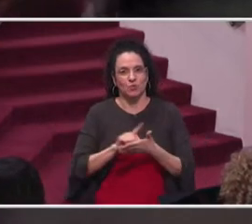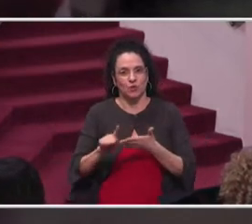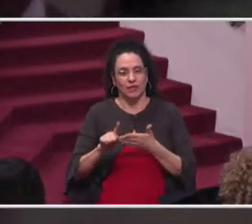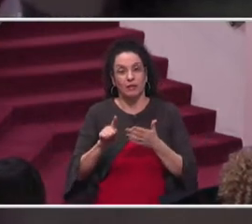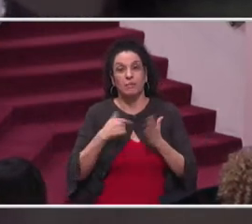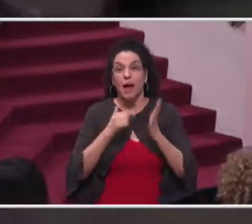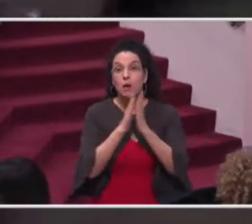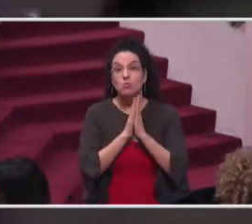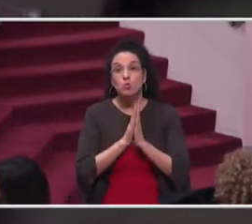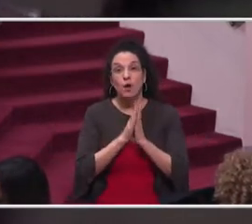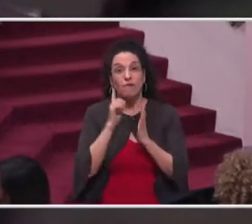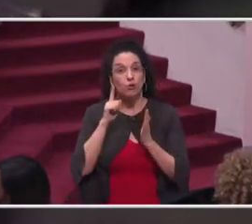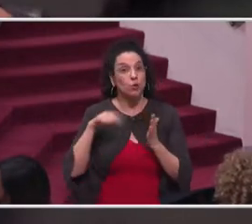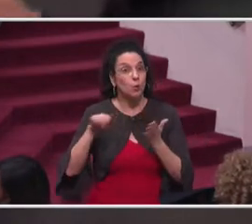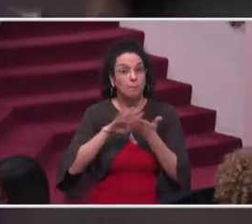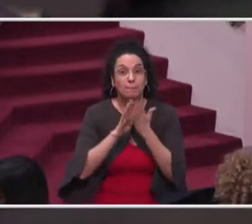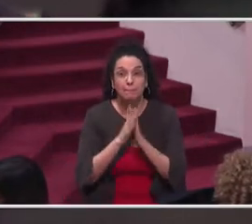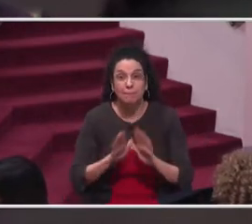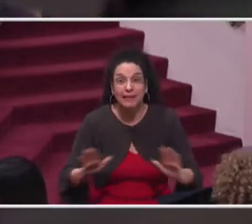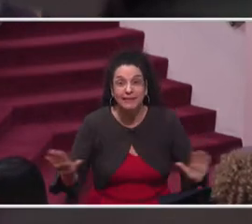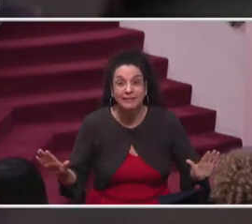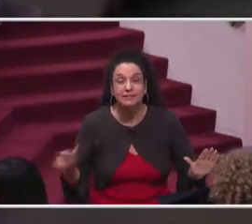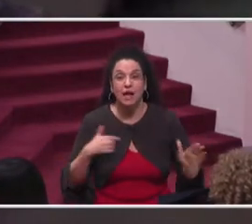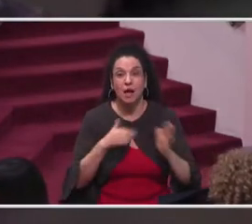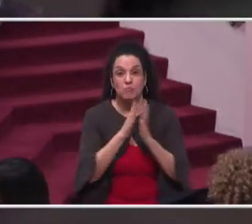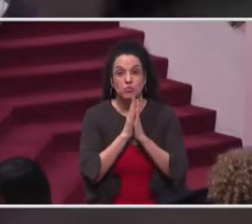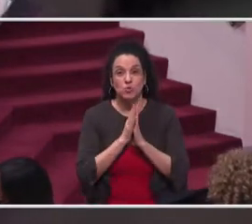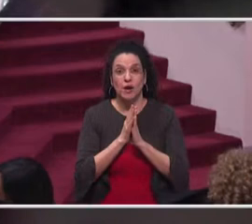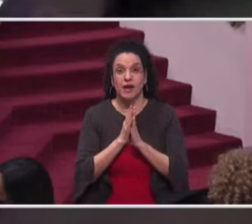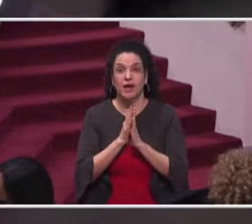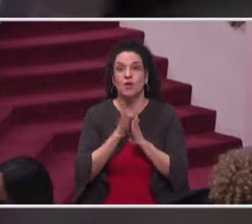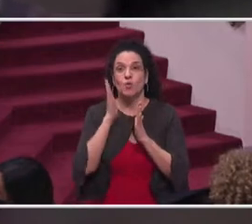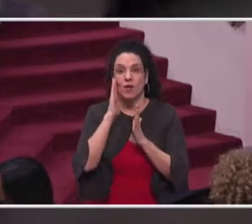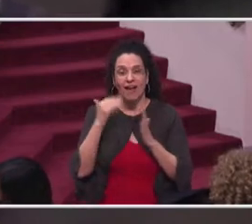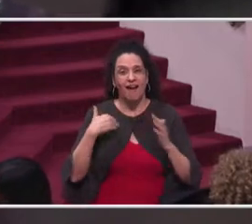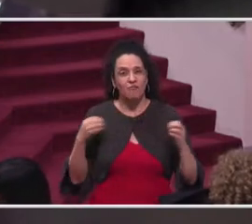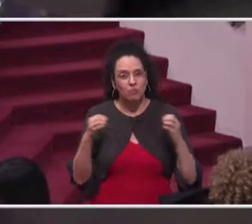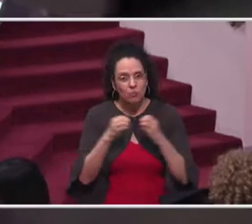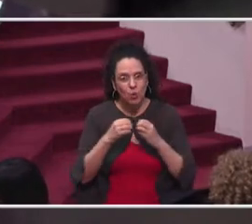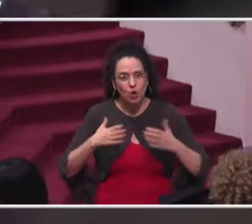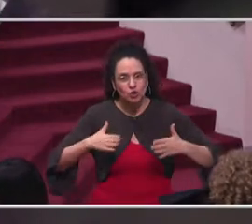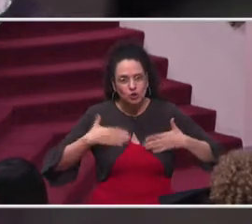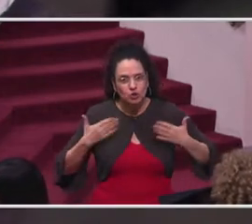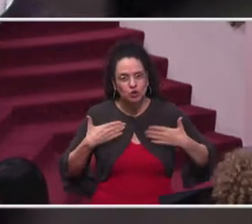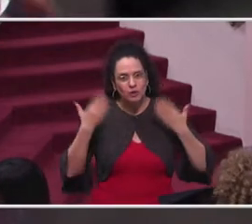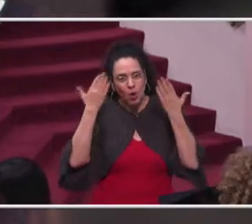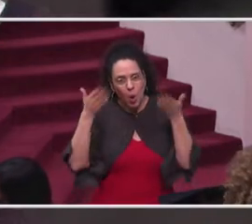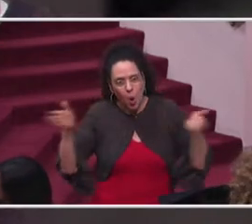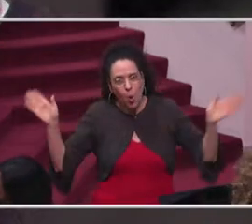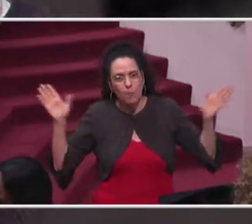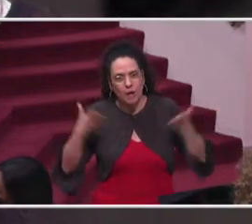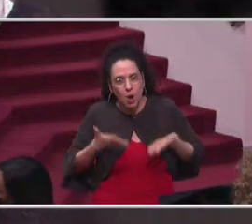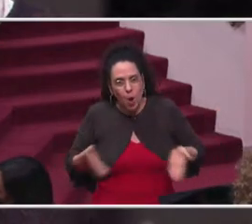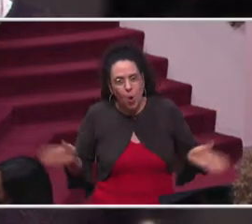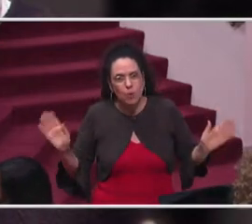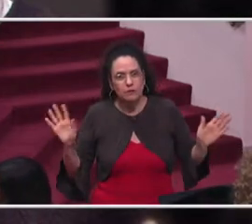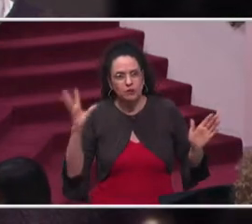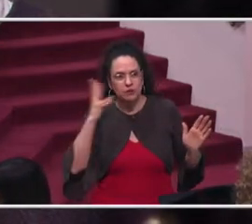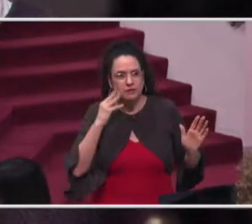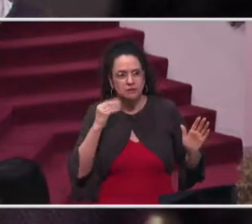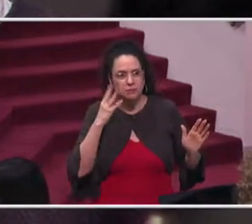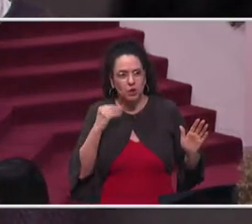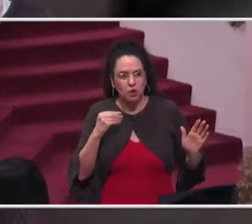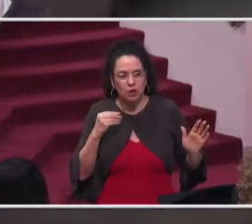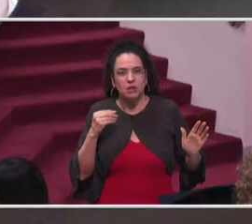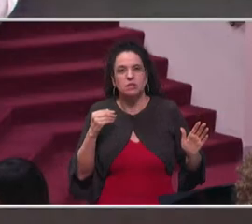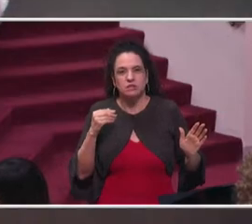peace, whether it's bringing more joy, just be open to that. Be open to experiencing him